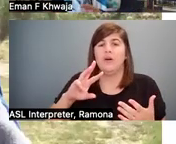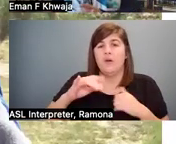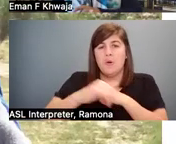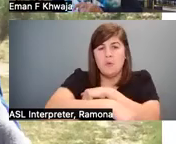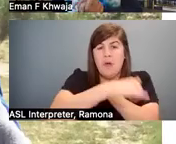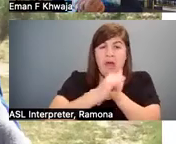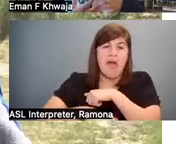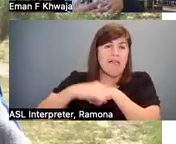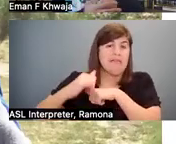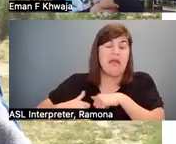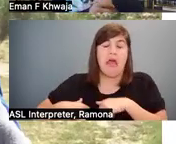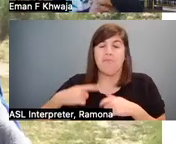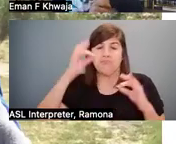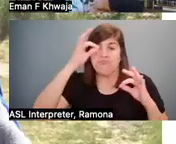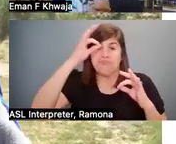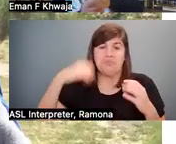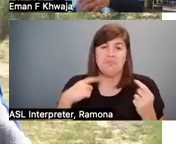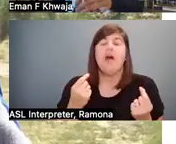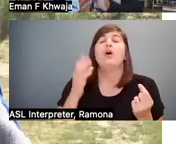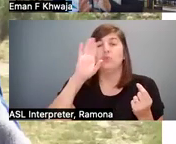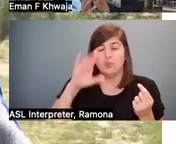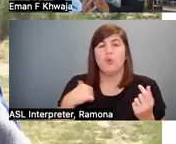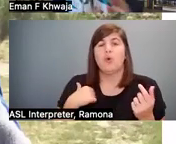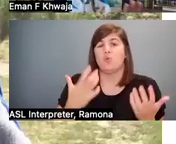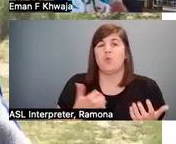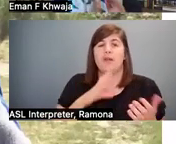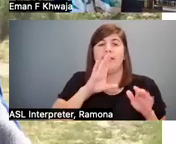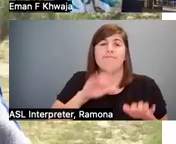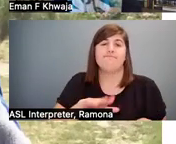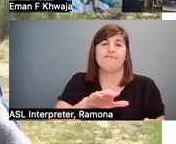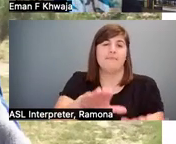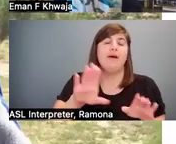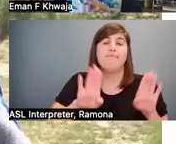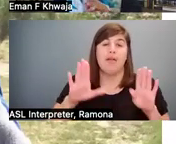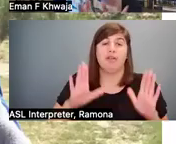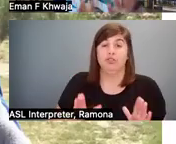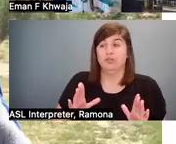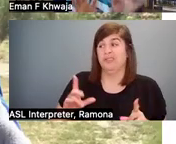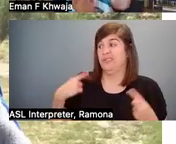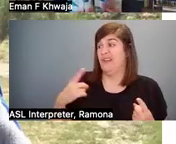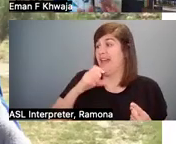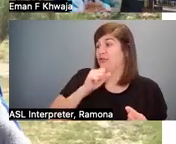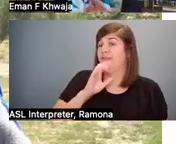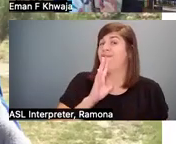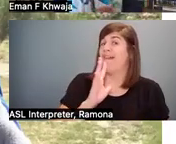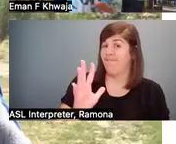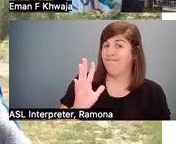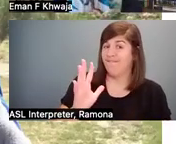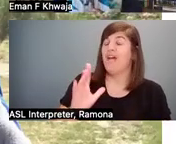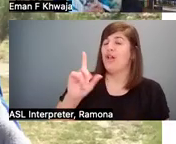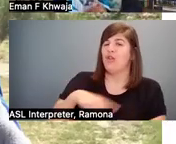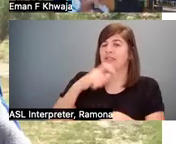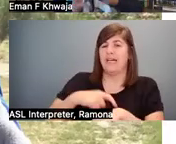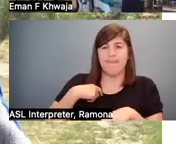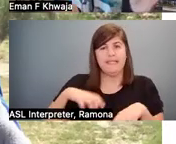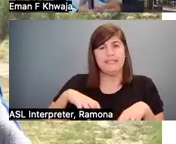going to do. I knew I wanted to be a marine biologist from the young age of 5 years old. So that is a long time that I spent